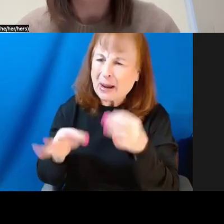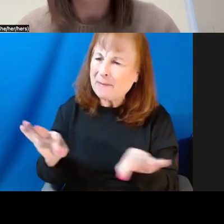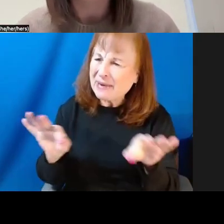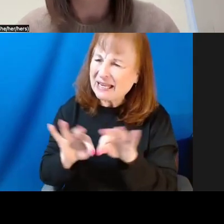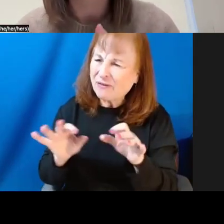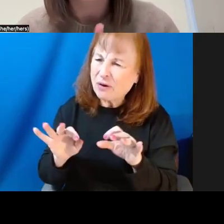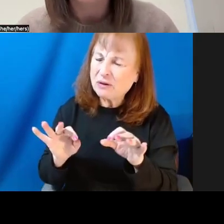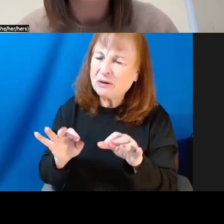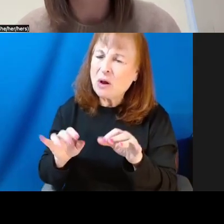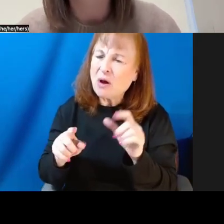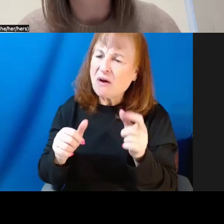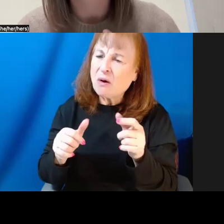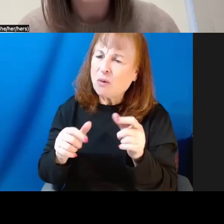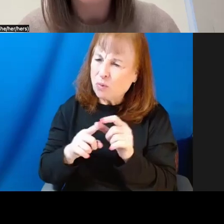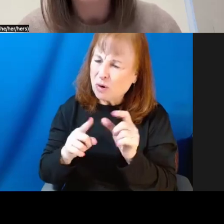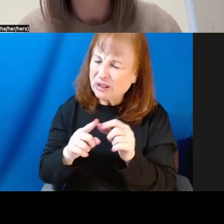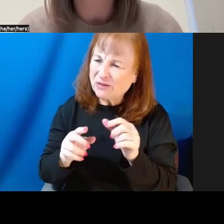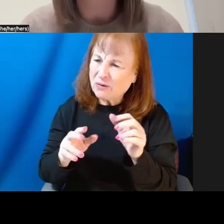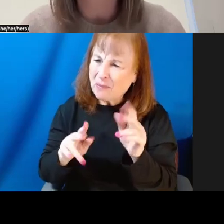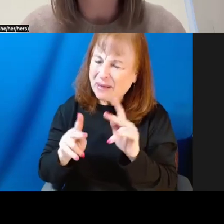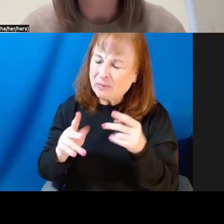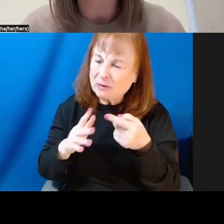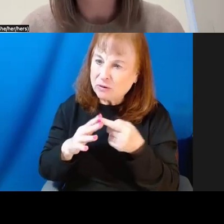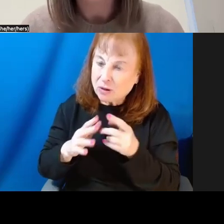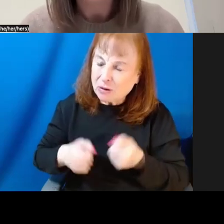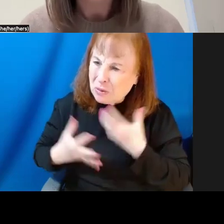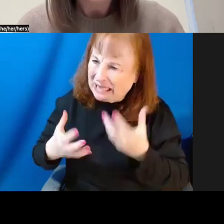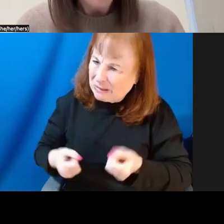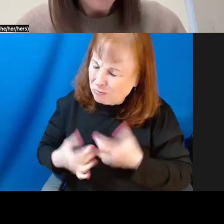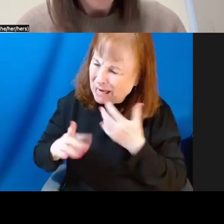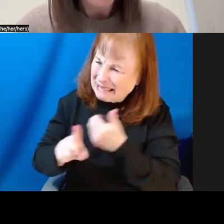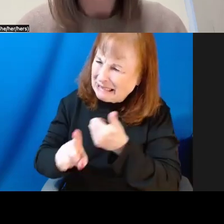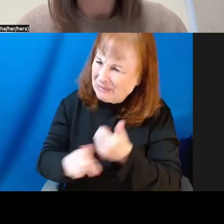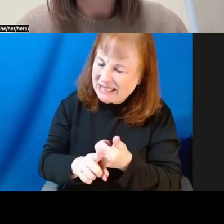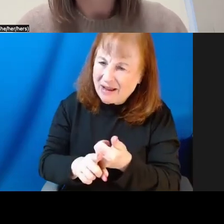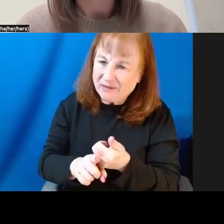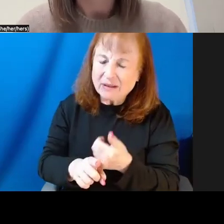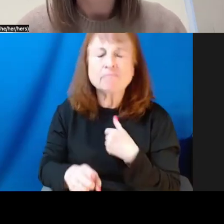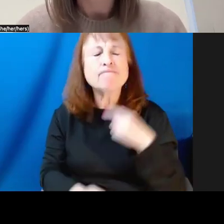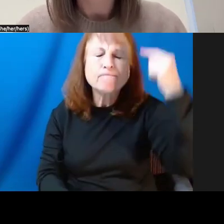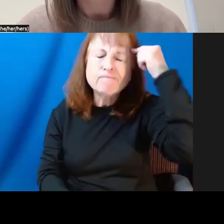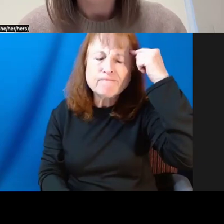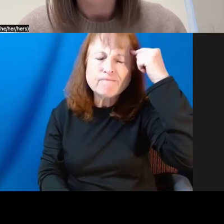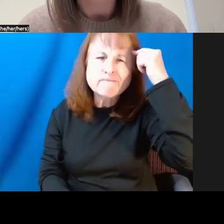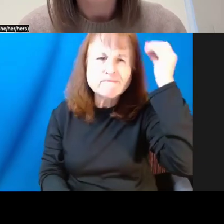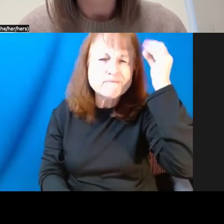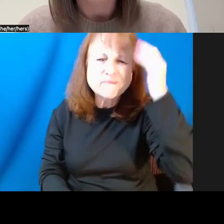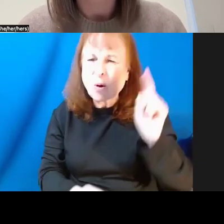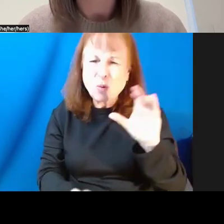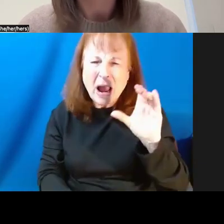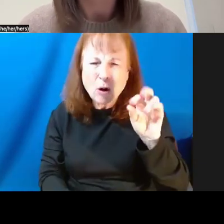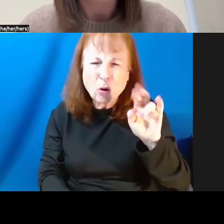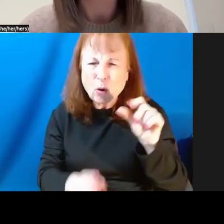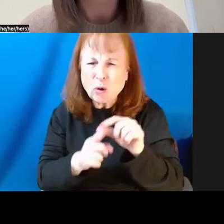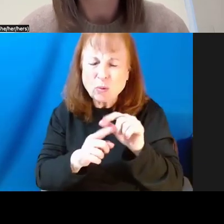for AAC users to access as they're just starting to express themselves, I wondered, where do core words fit